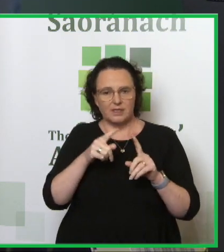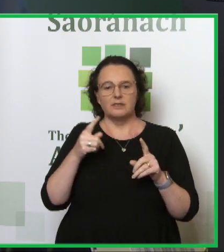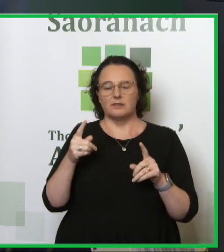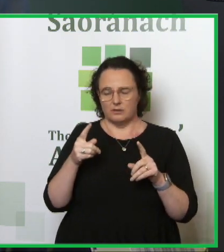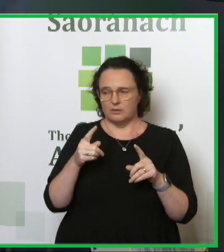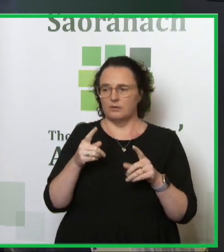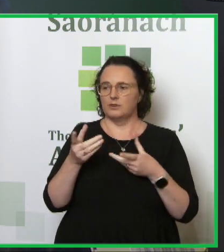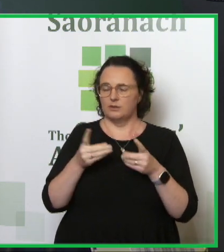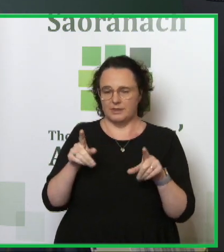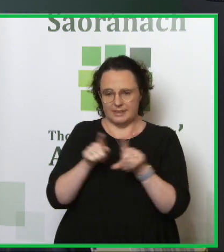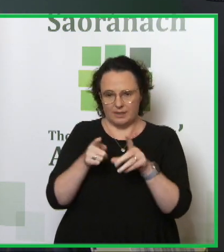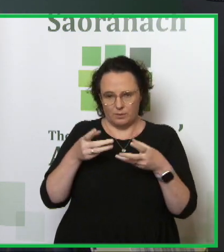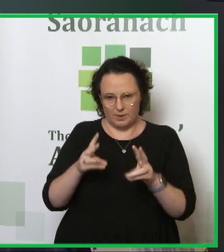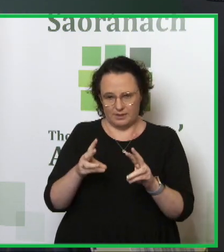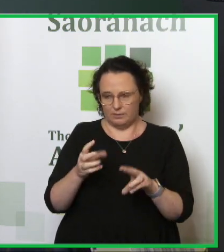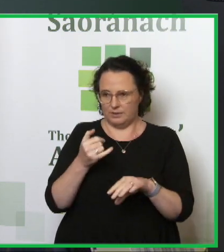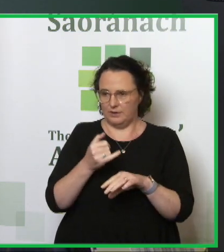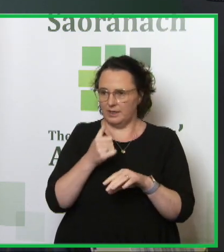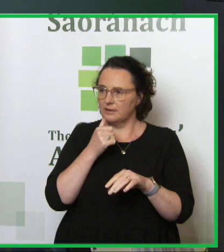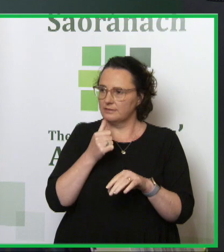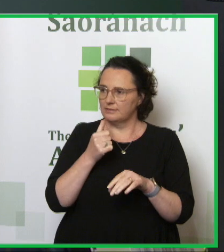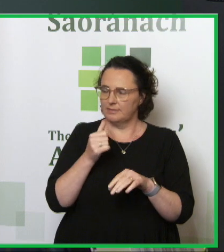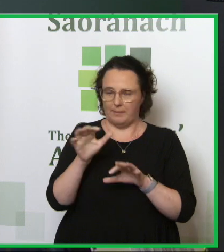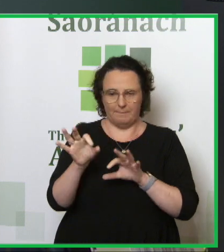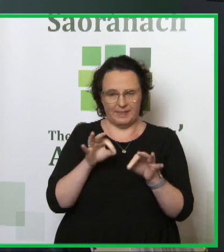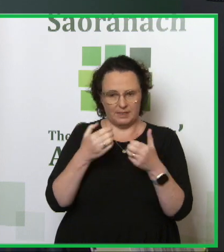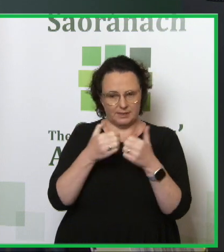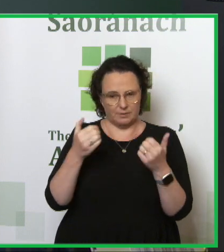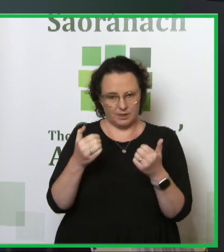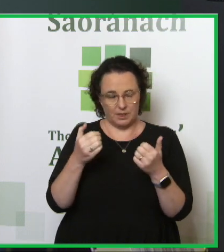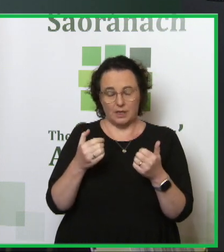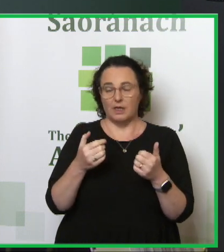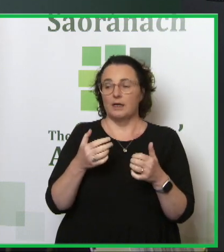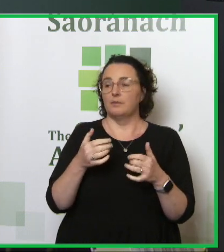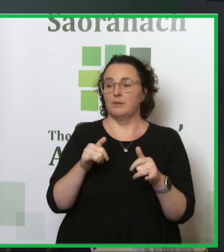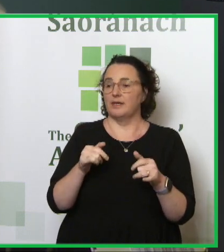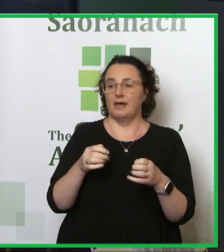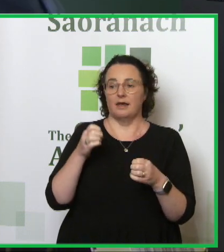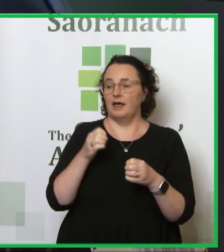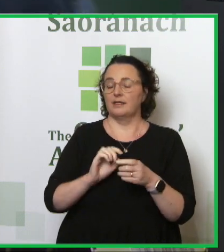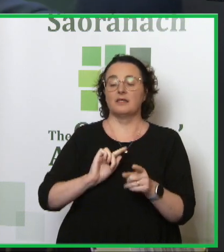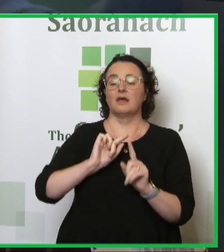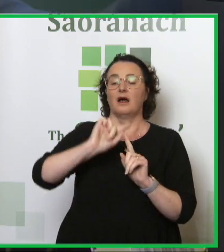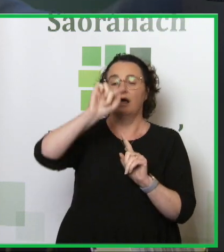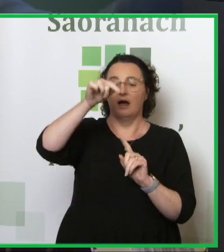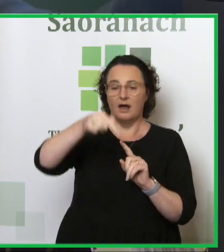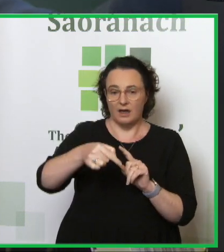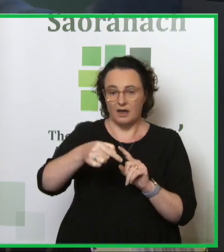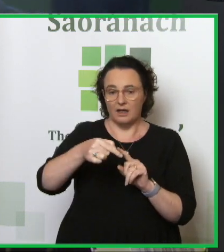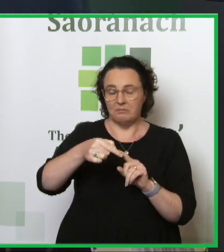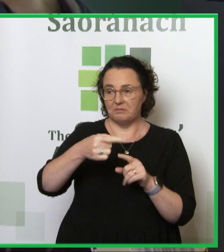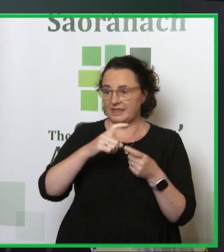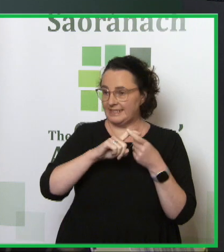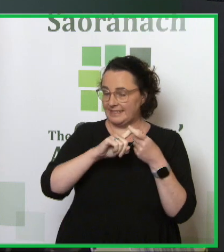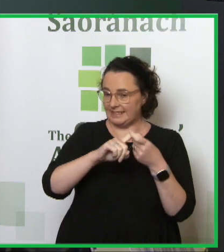haven't specifically picked out. You may well end up at the end of the day with the status quo for everything,